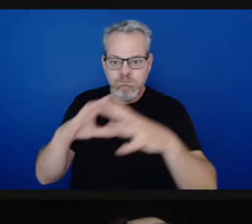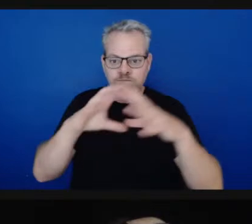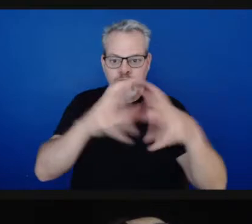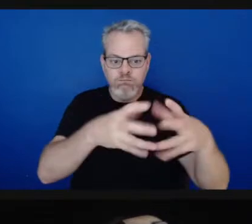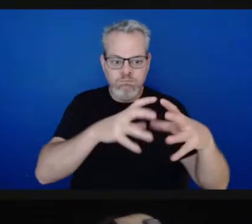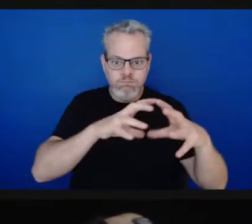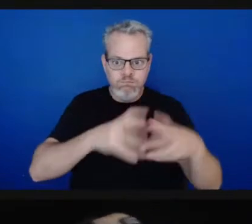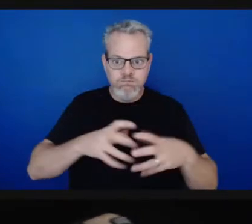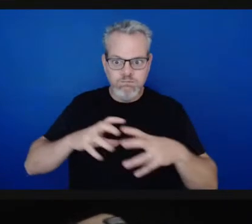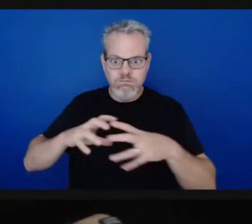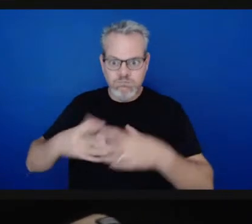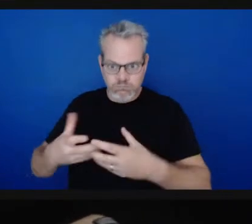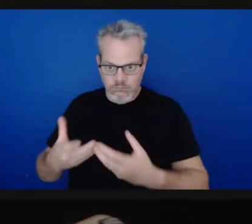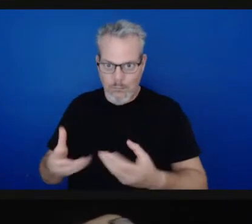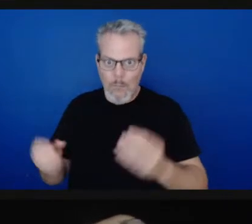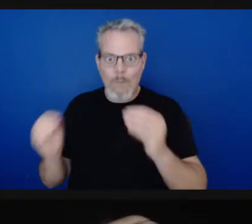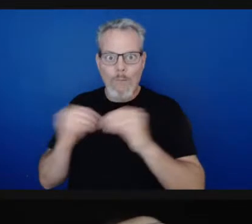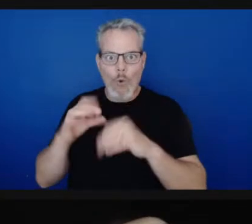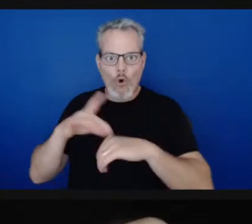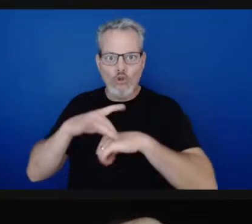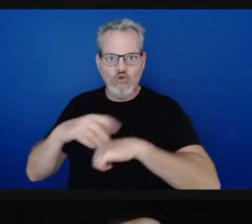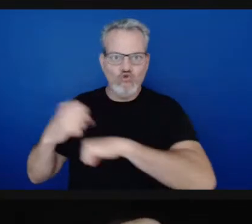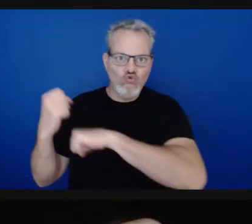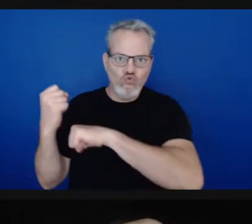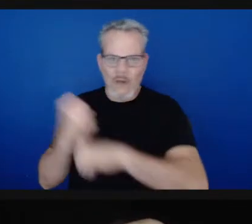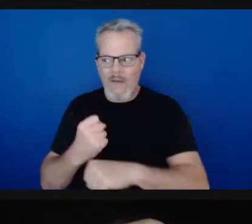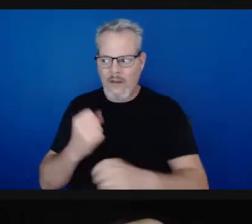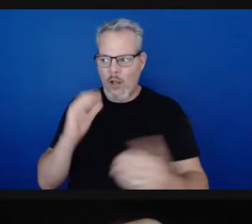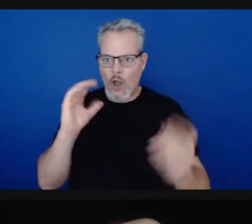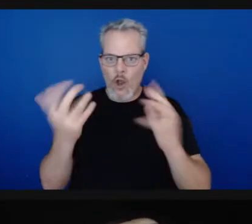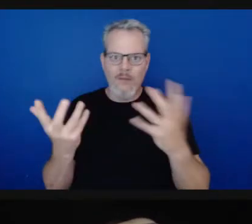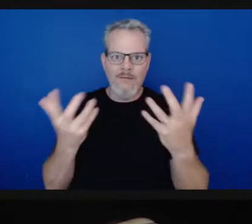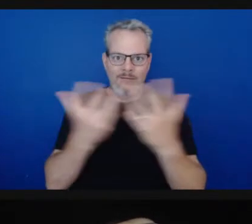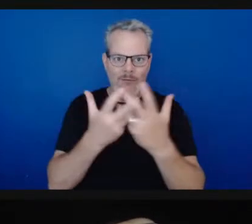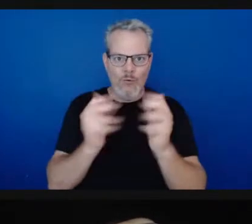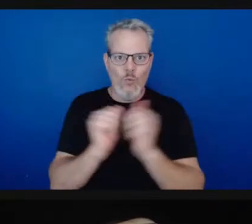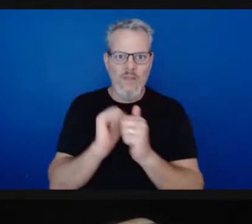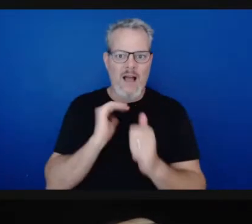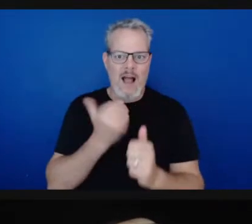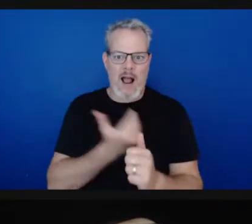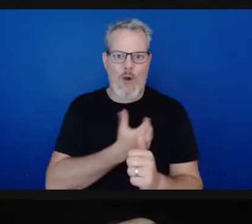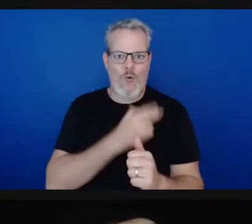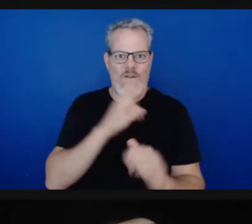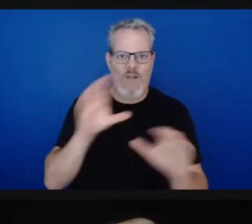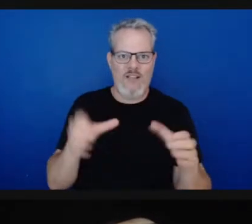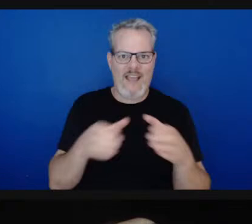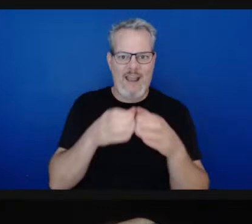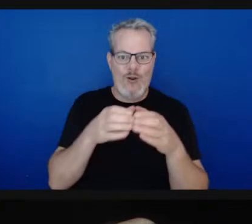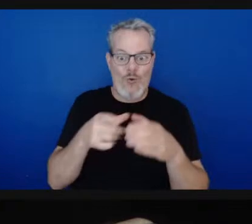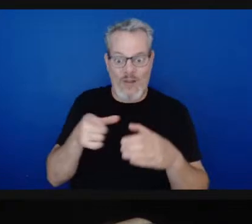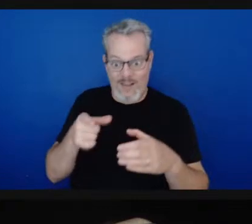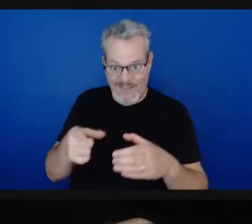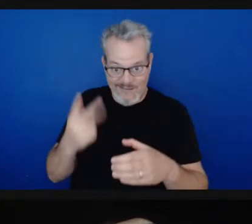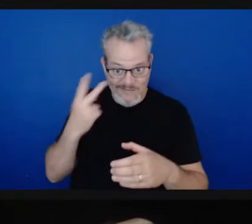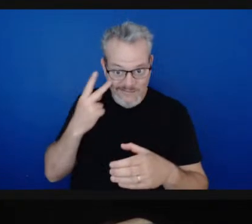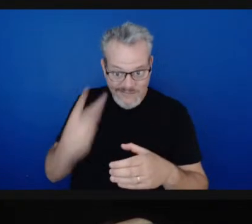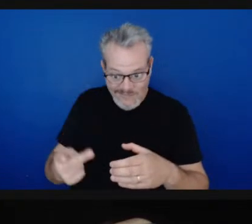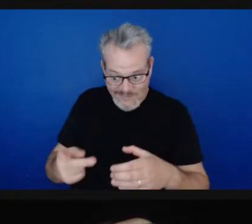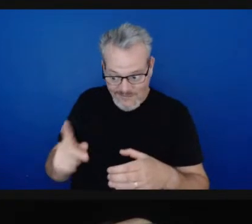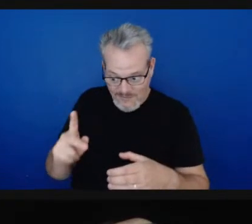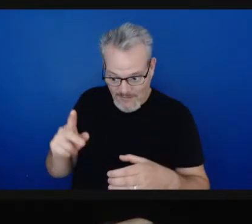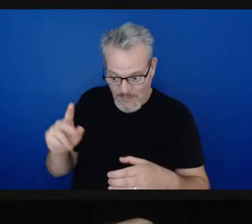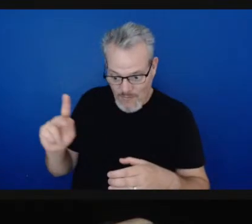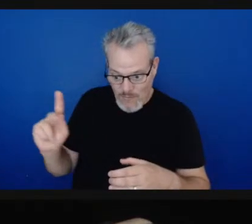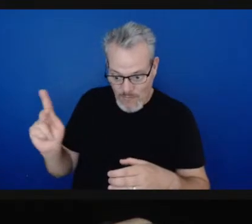they correspond to our volcanoes. So this is where Mauna Loa sits. And this is the Southwest Rift. And here's its Northeast